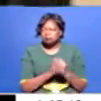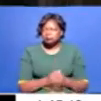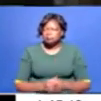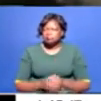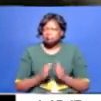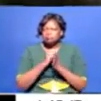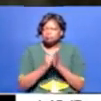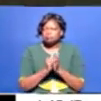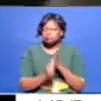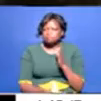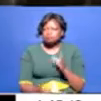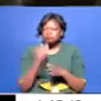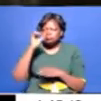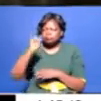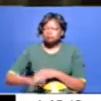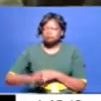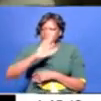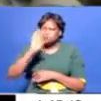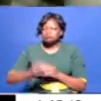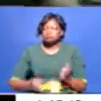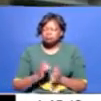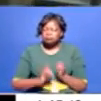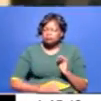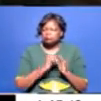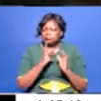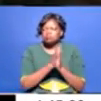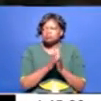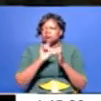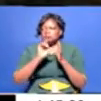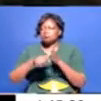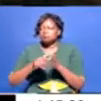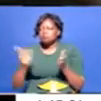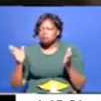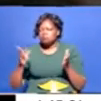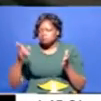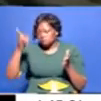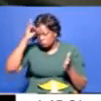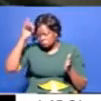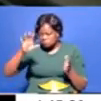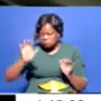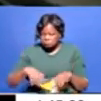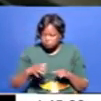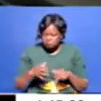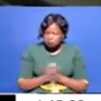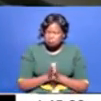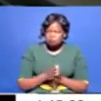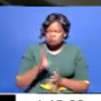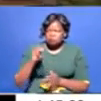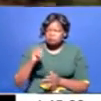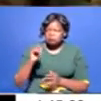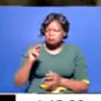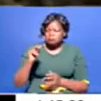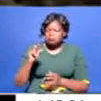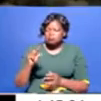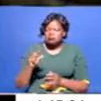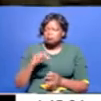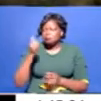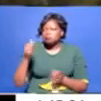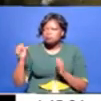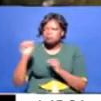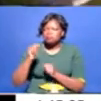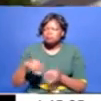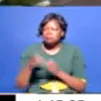South Africa's economic development and thereafter opened rural areas to agriculture and mining. But other transport modes that